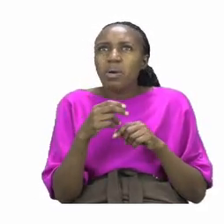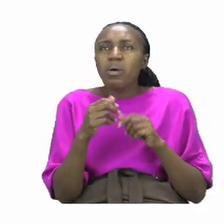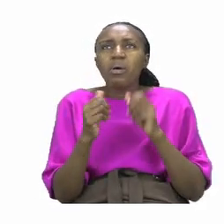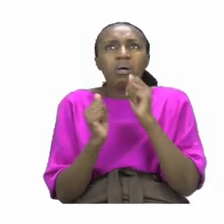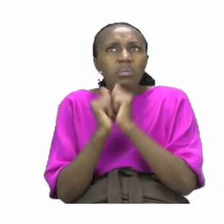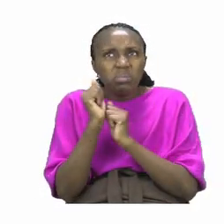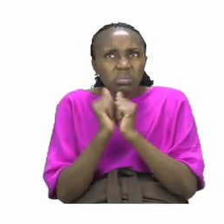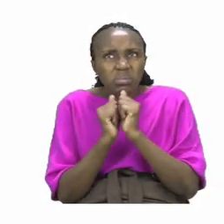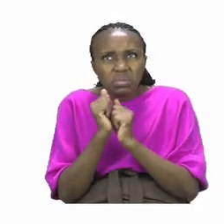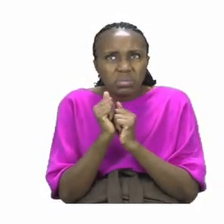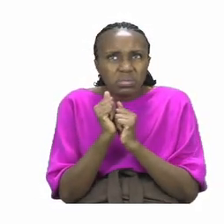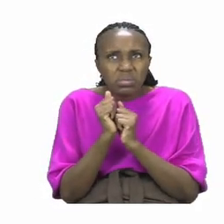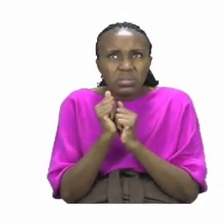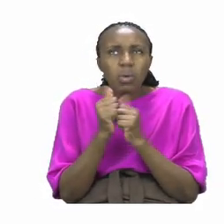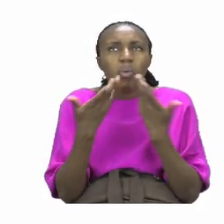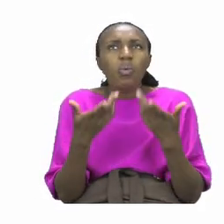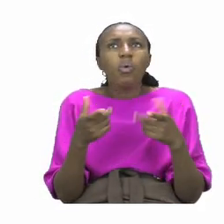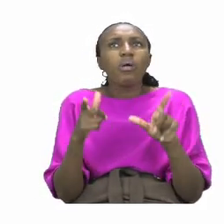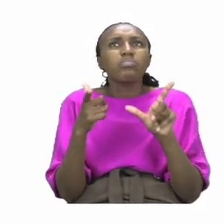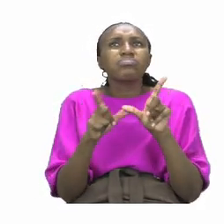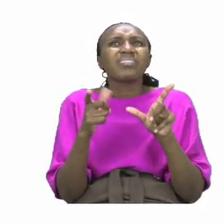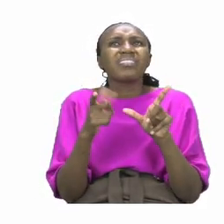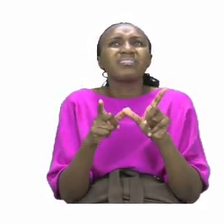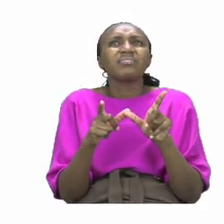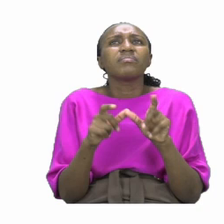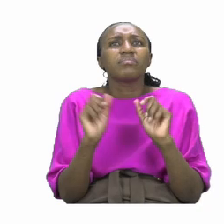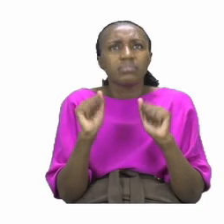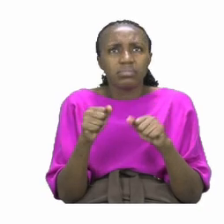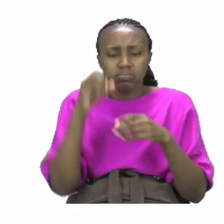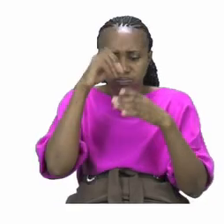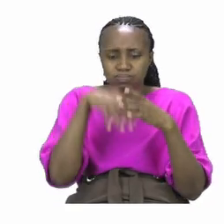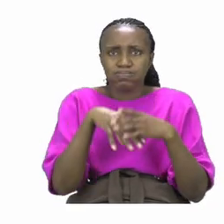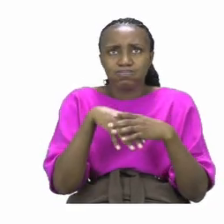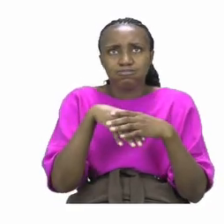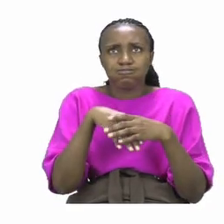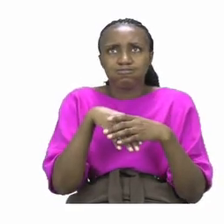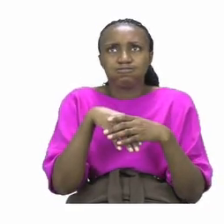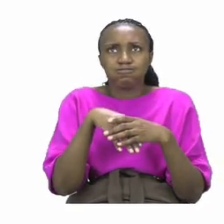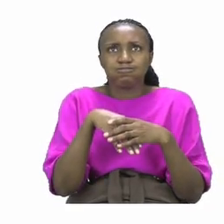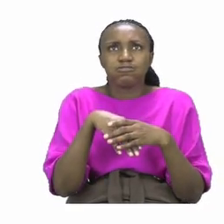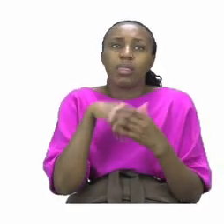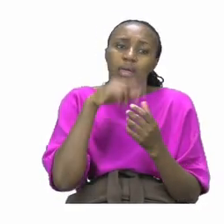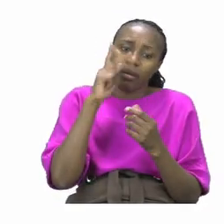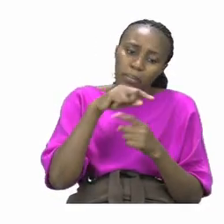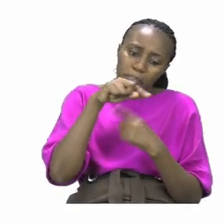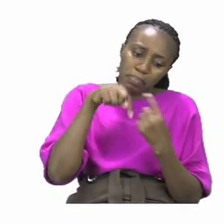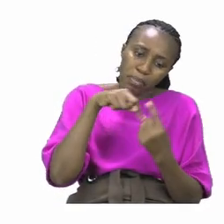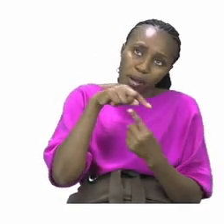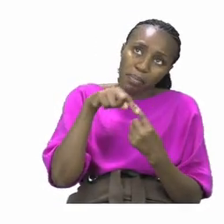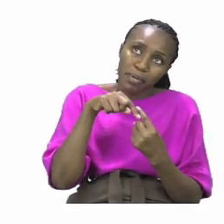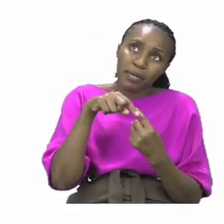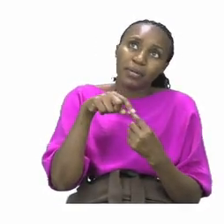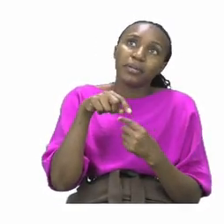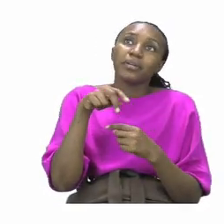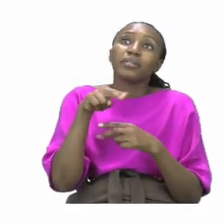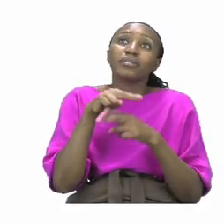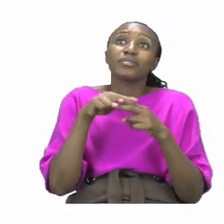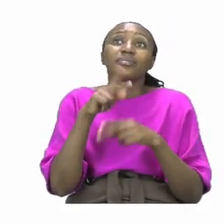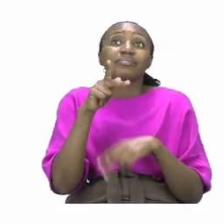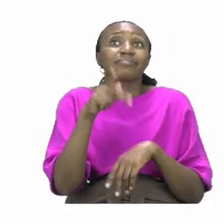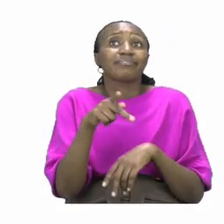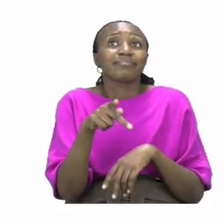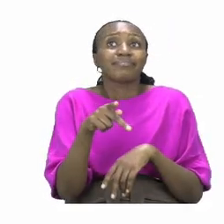or glass can go into that bin and then it will be recycled to become